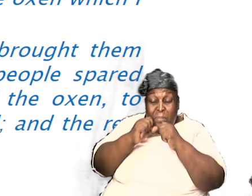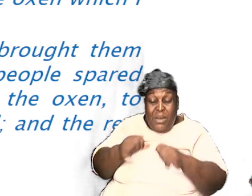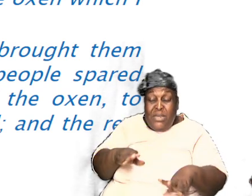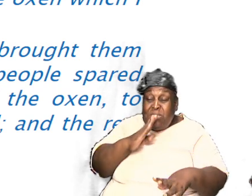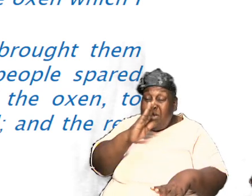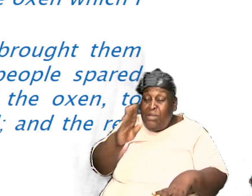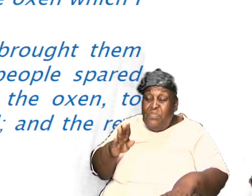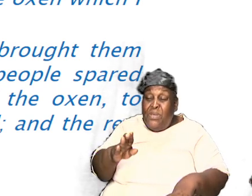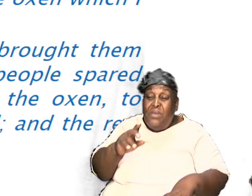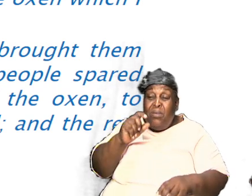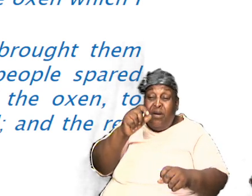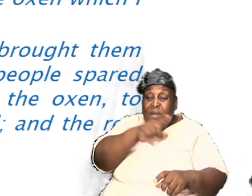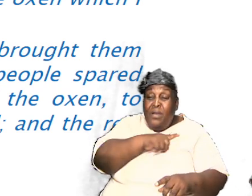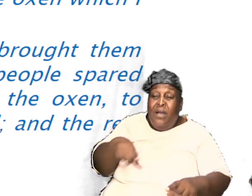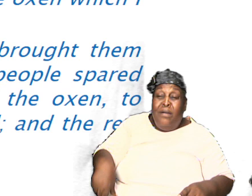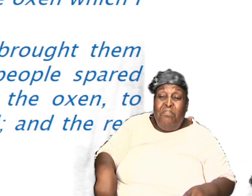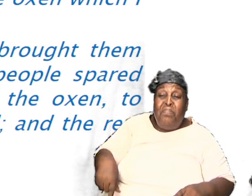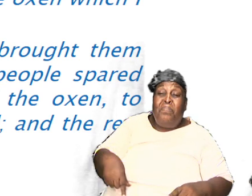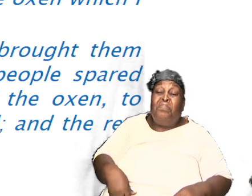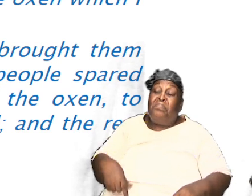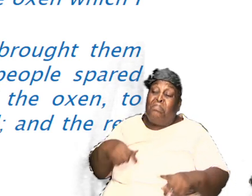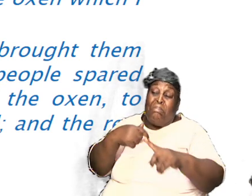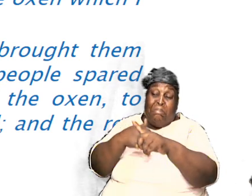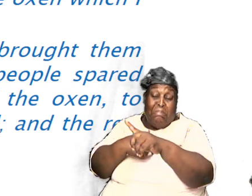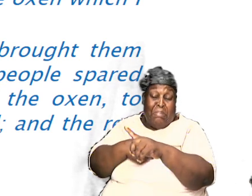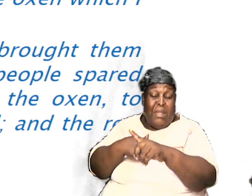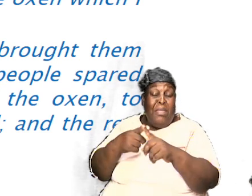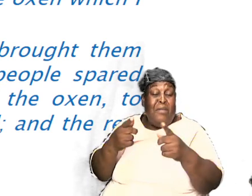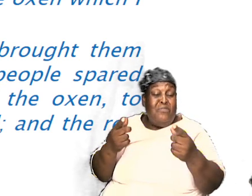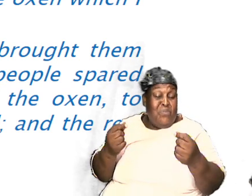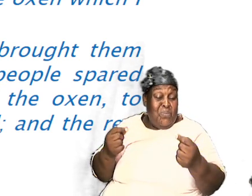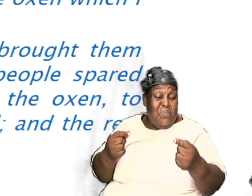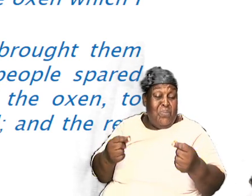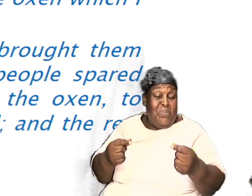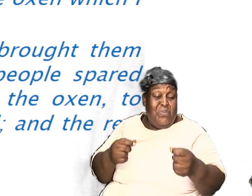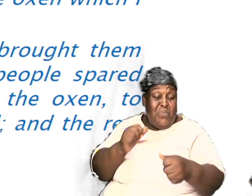Lord. I have performed the commandment of the Lord.